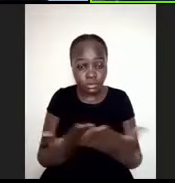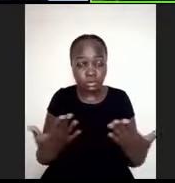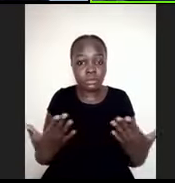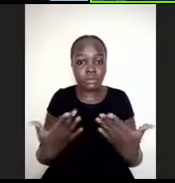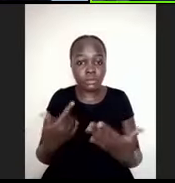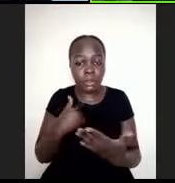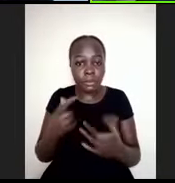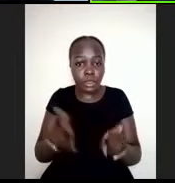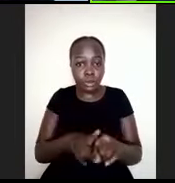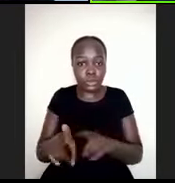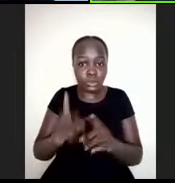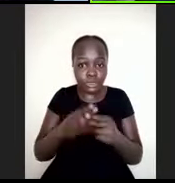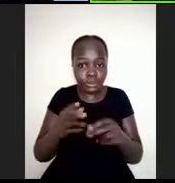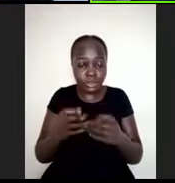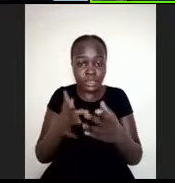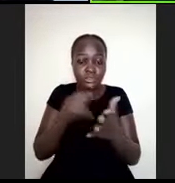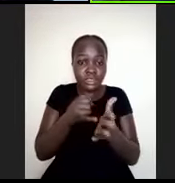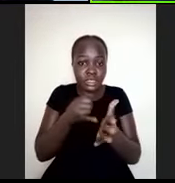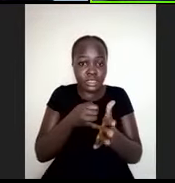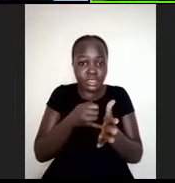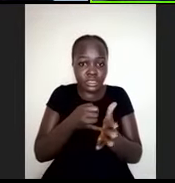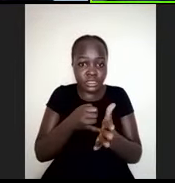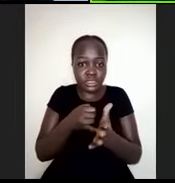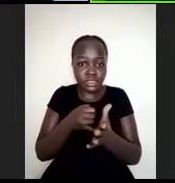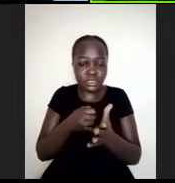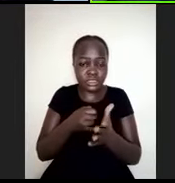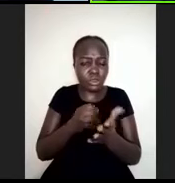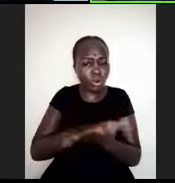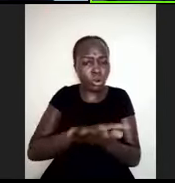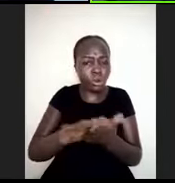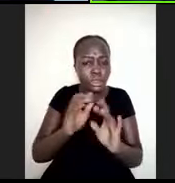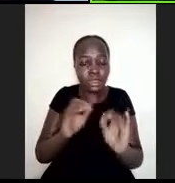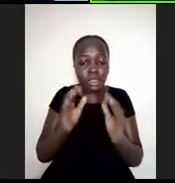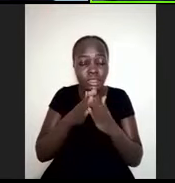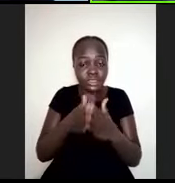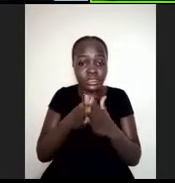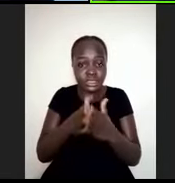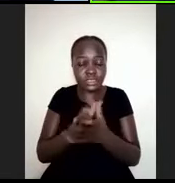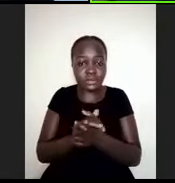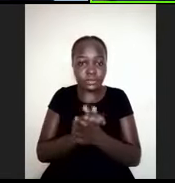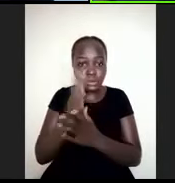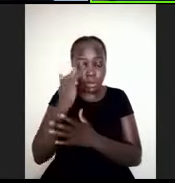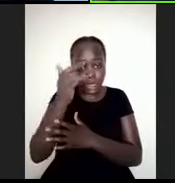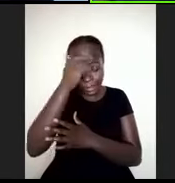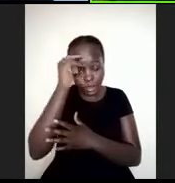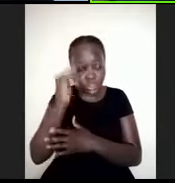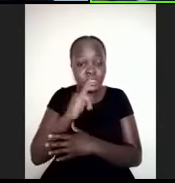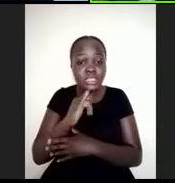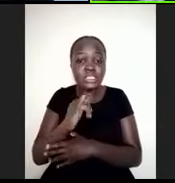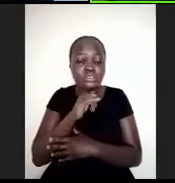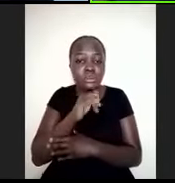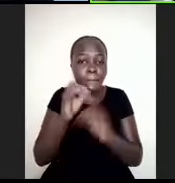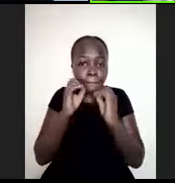call it unholy sex because it's not blessed of the Lord.